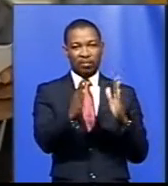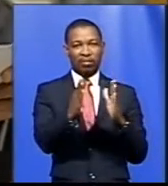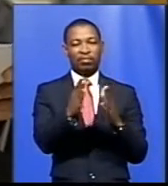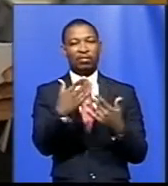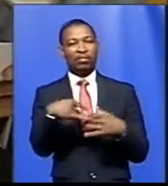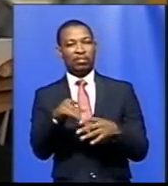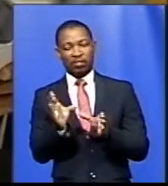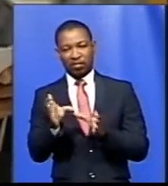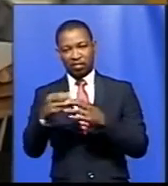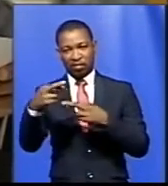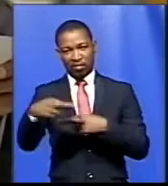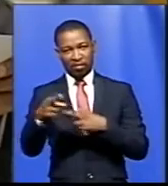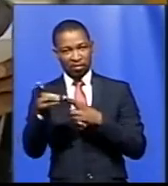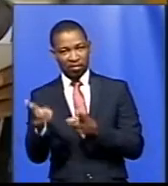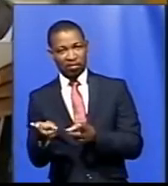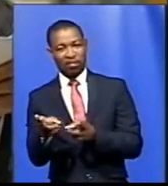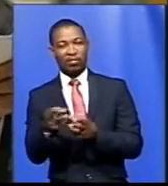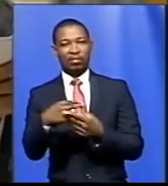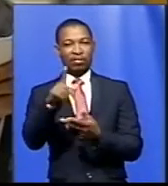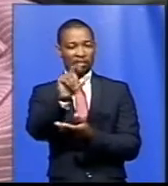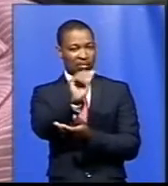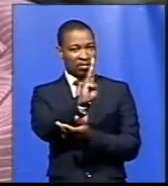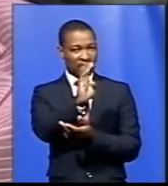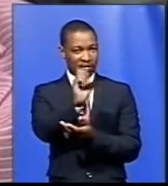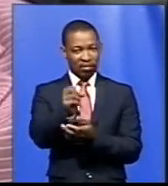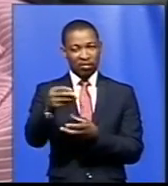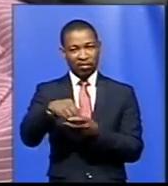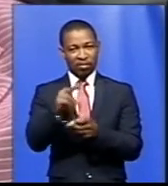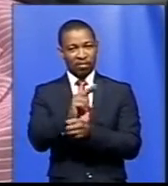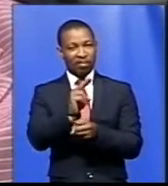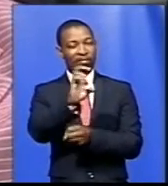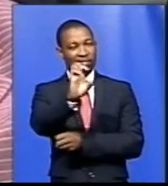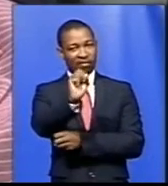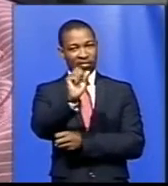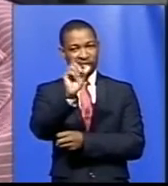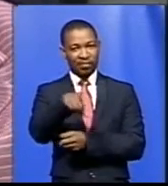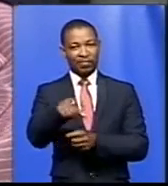classrooms, and laboratories under ESP.